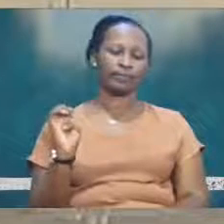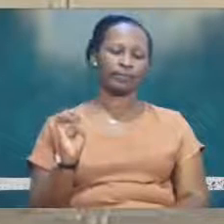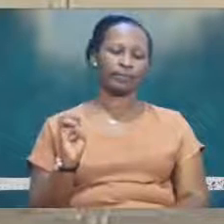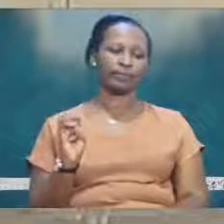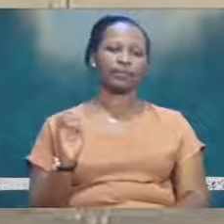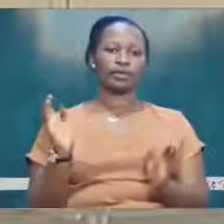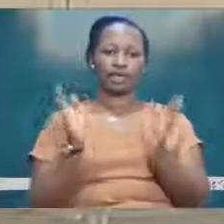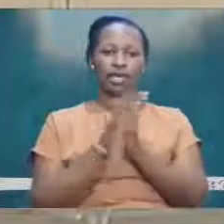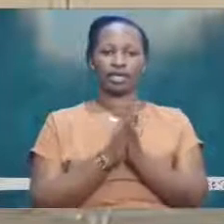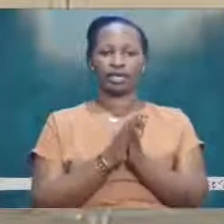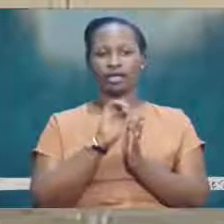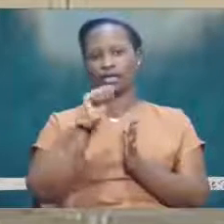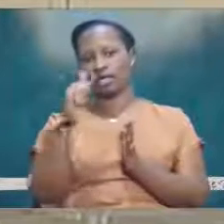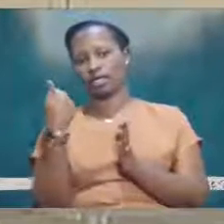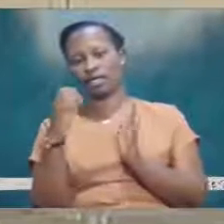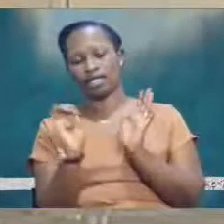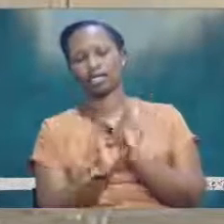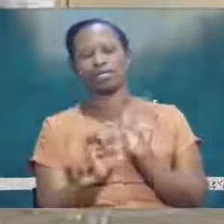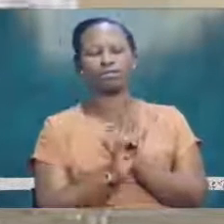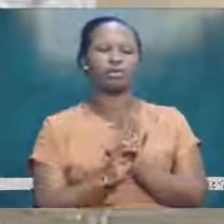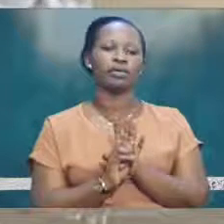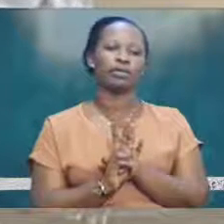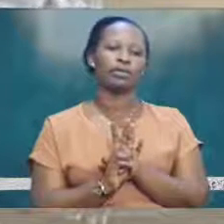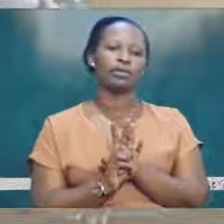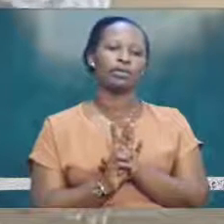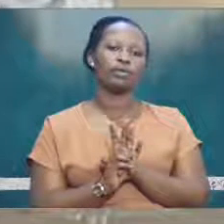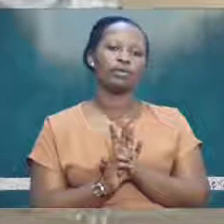We can give another example of